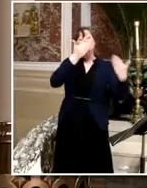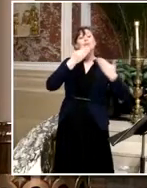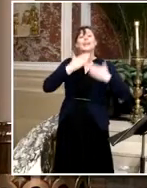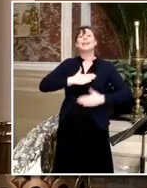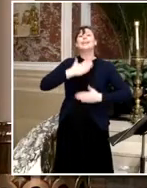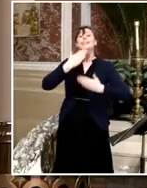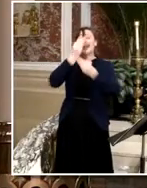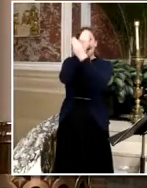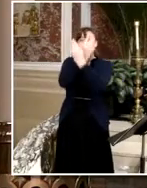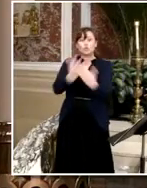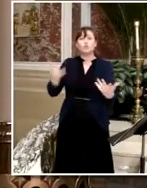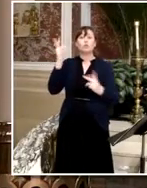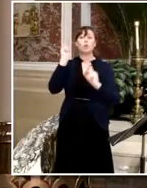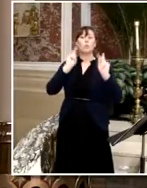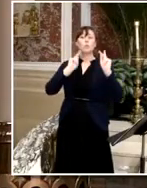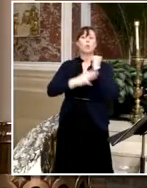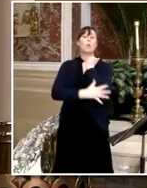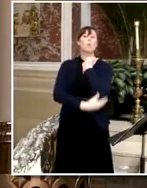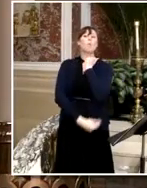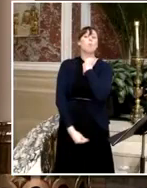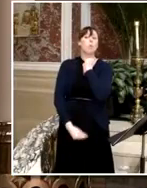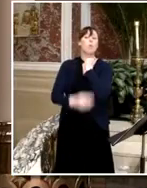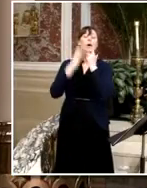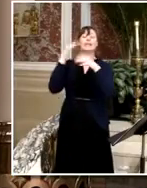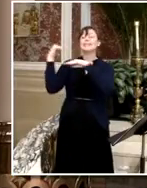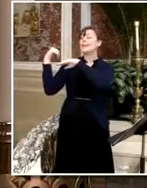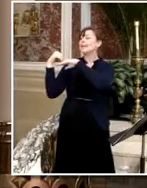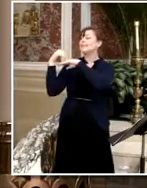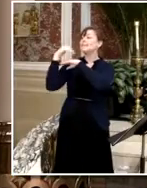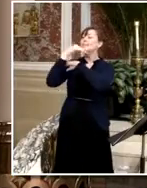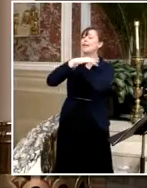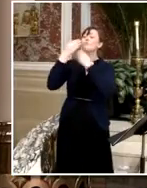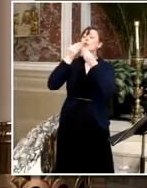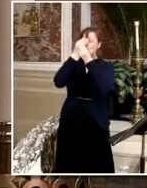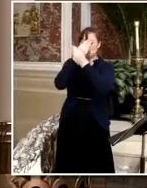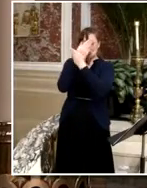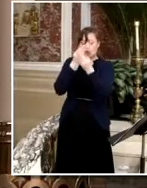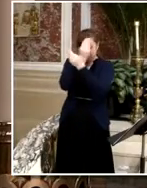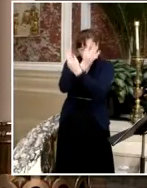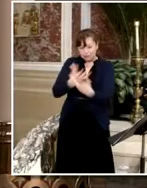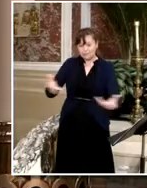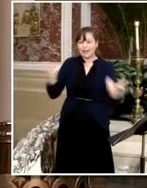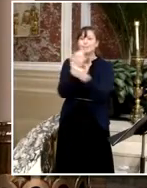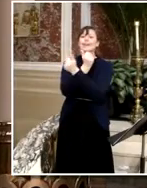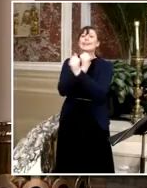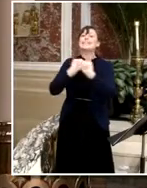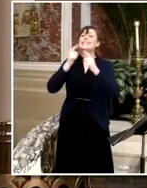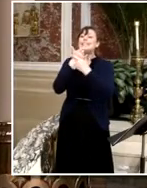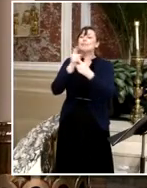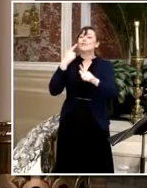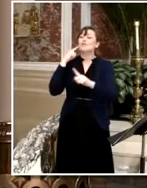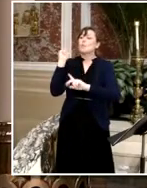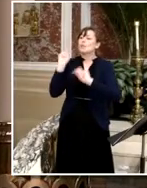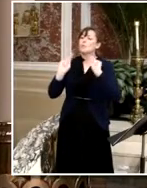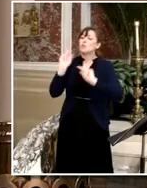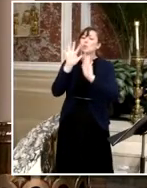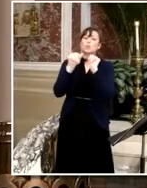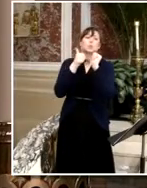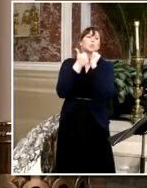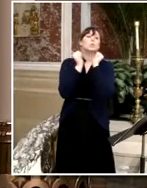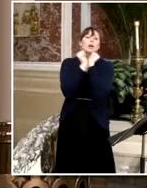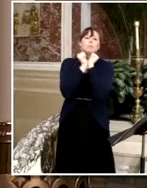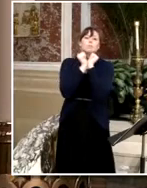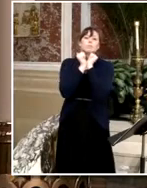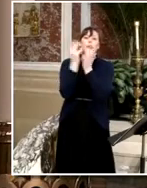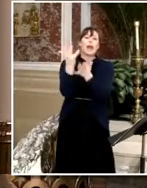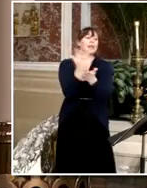the poor. He has sent me to proclaim liberty to captives and recovery of sight